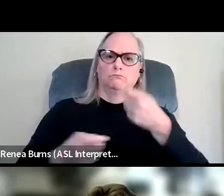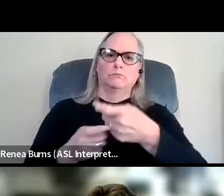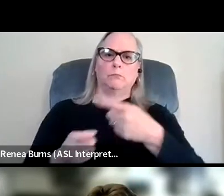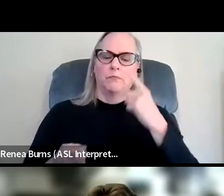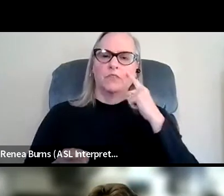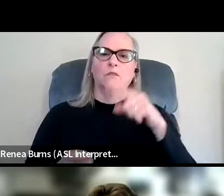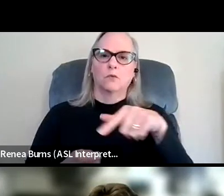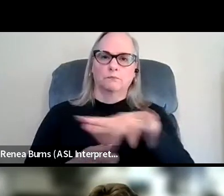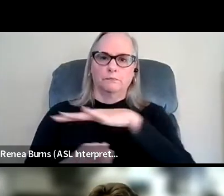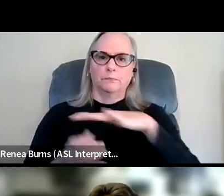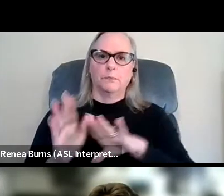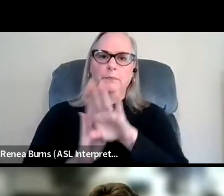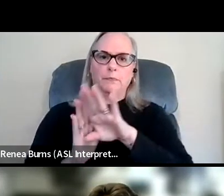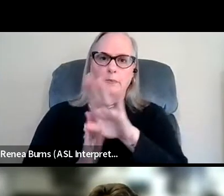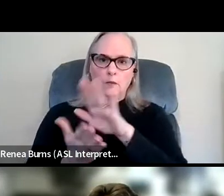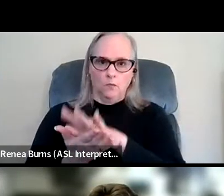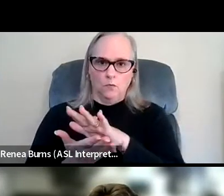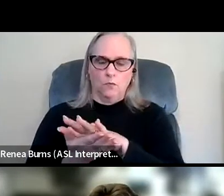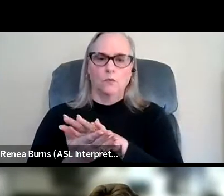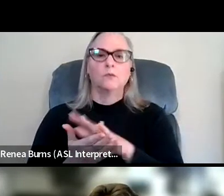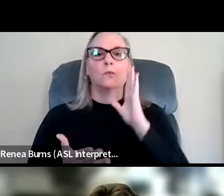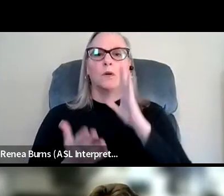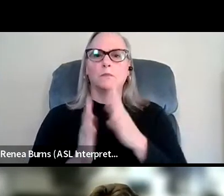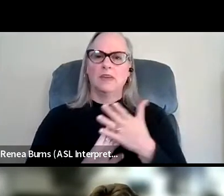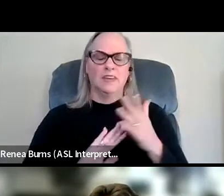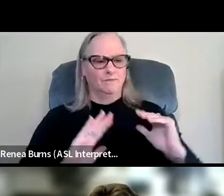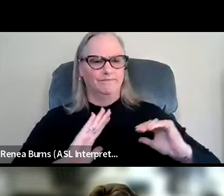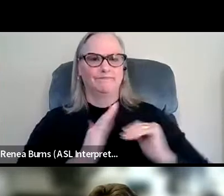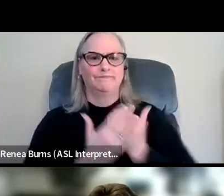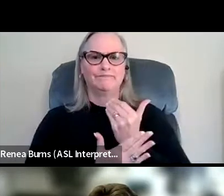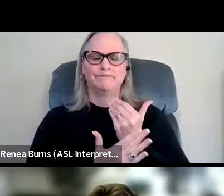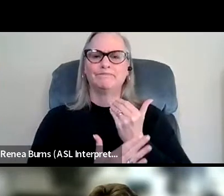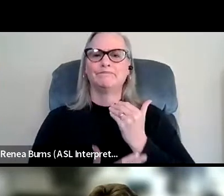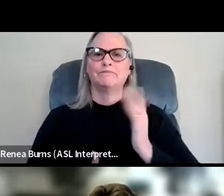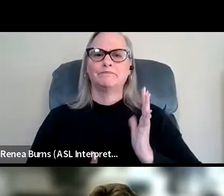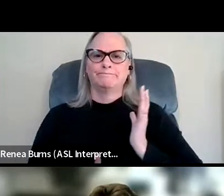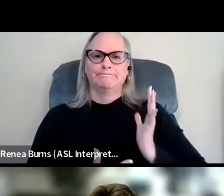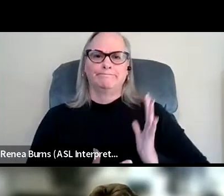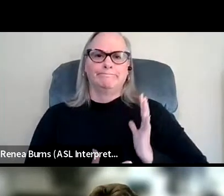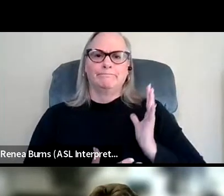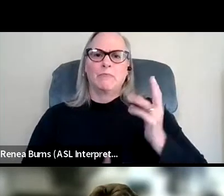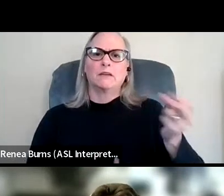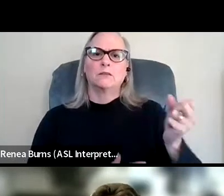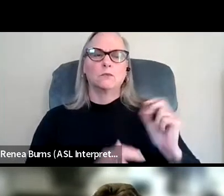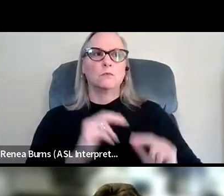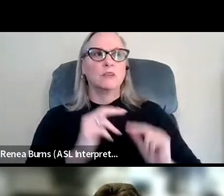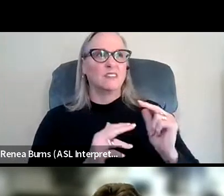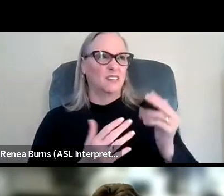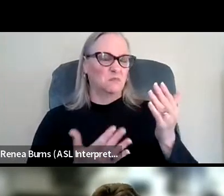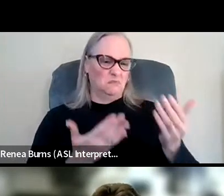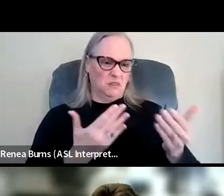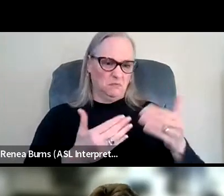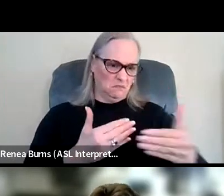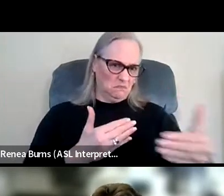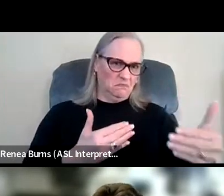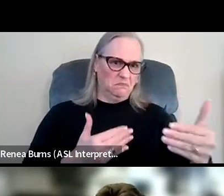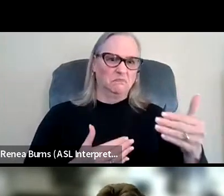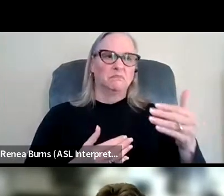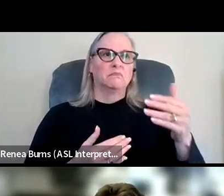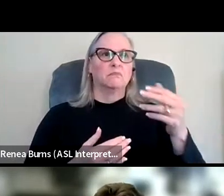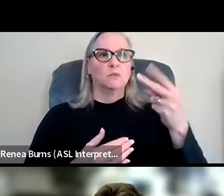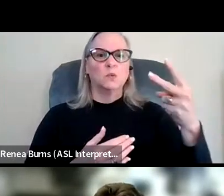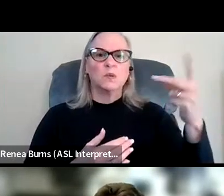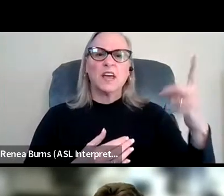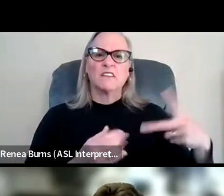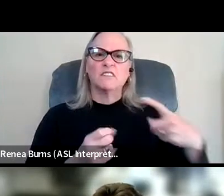what will be a state-of-the-art high school building in about 2.5 years to open its doors in fall